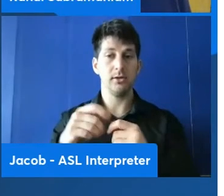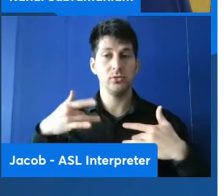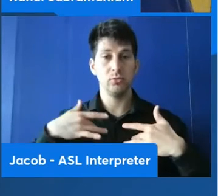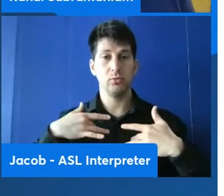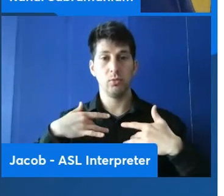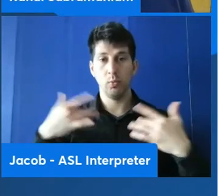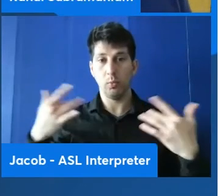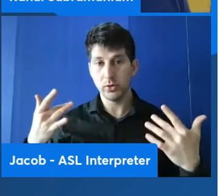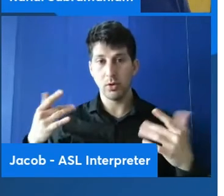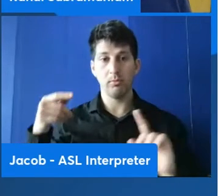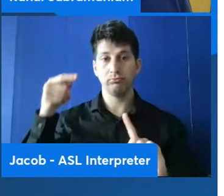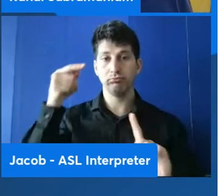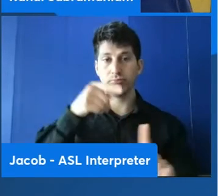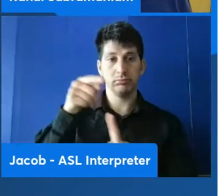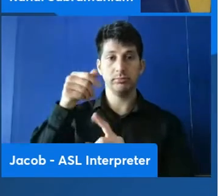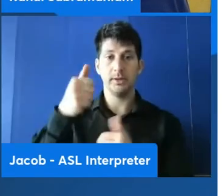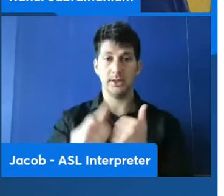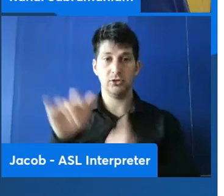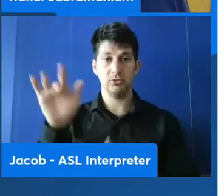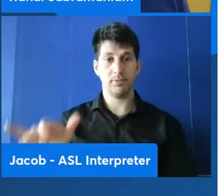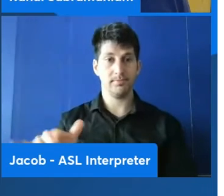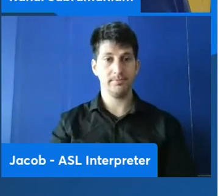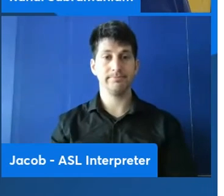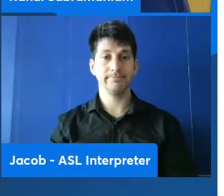happening with each execution.